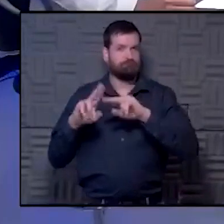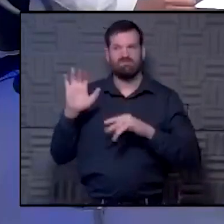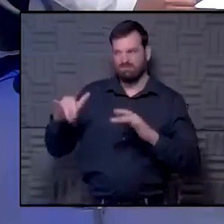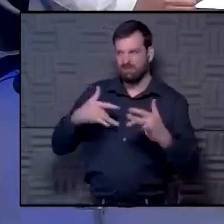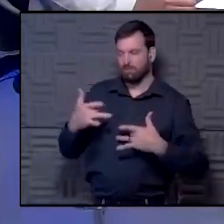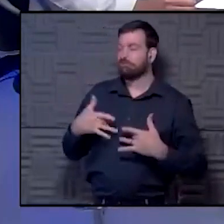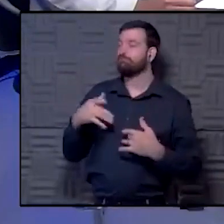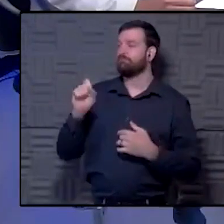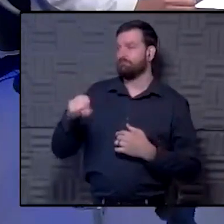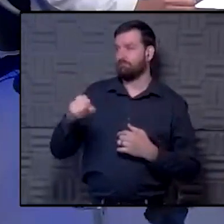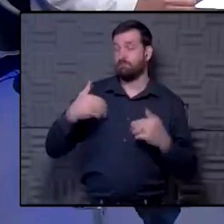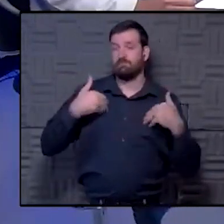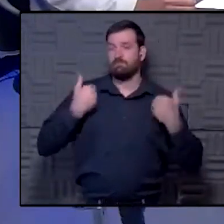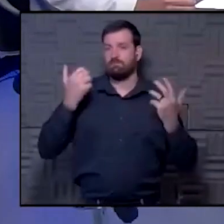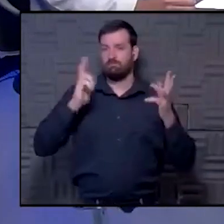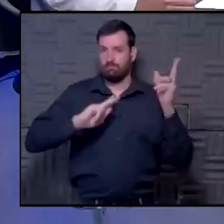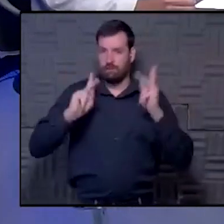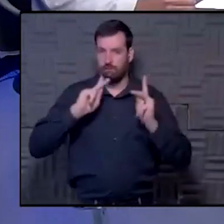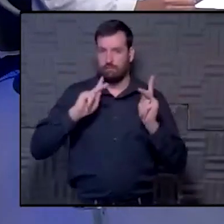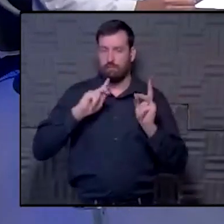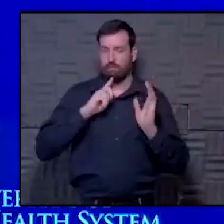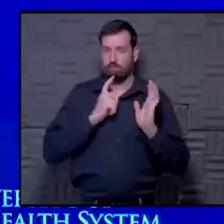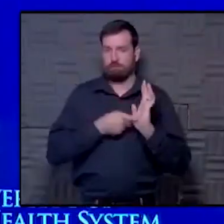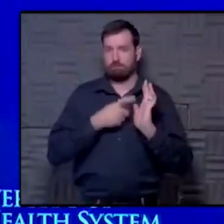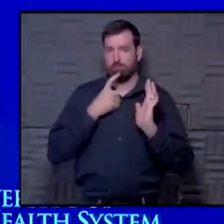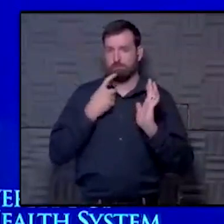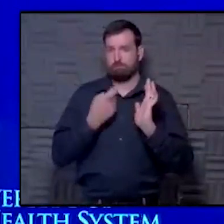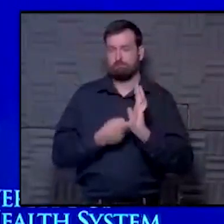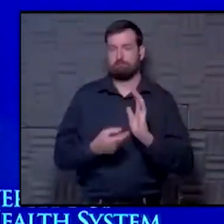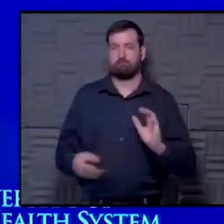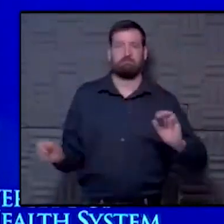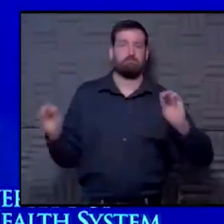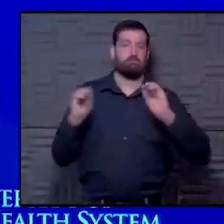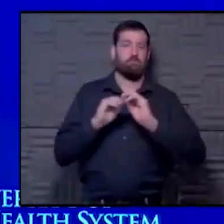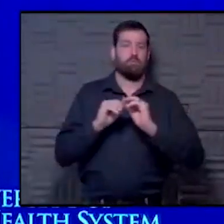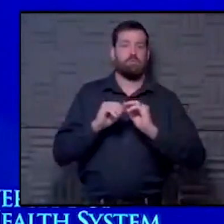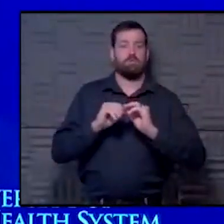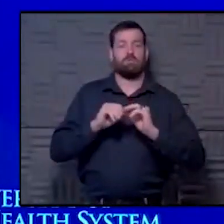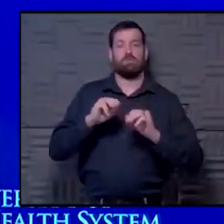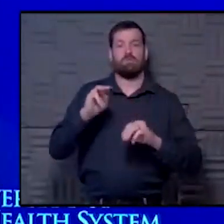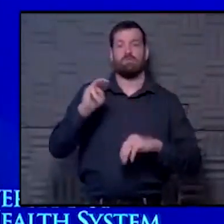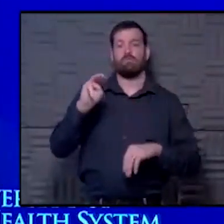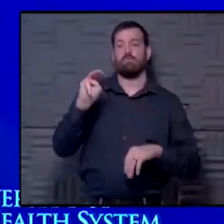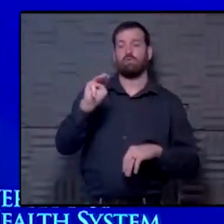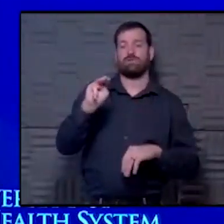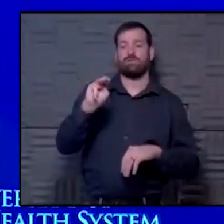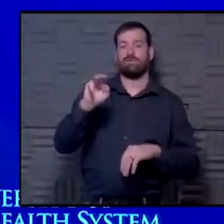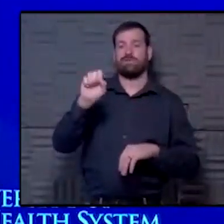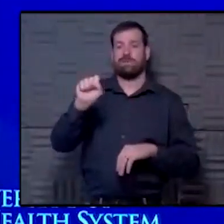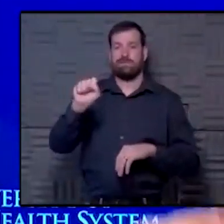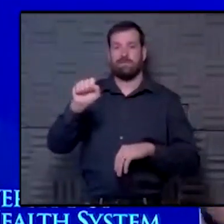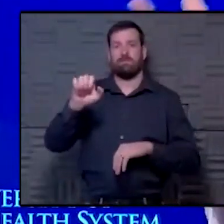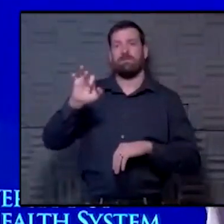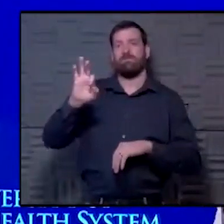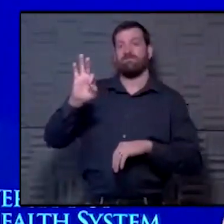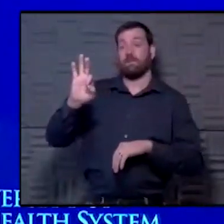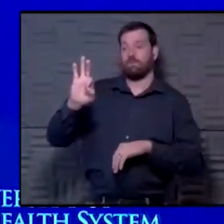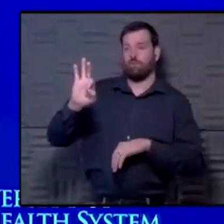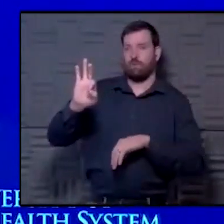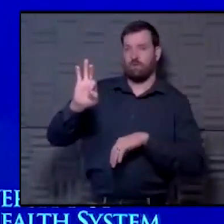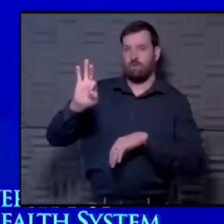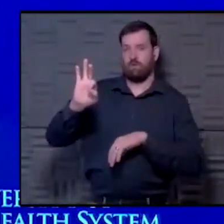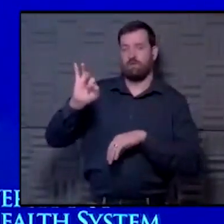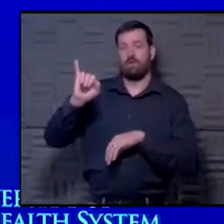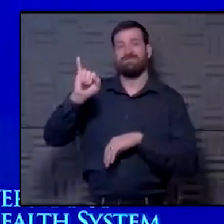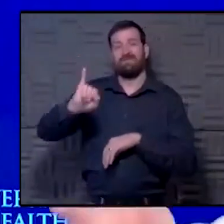that young people are now showing up more and more with this multi-system inflammatory syndrome, even if they were asymptomatic at the